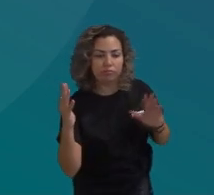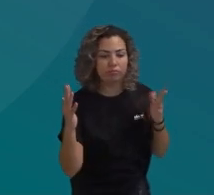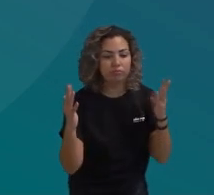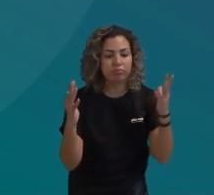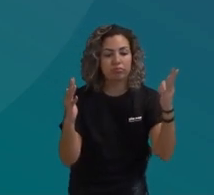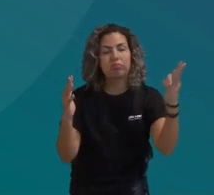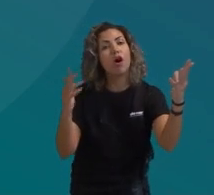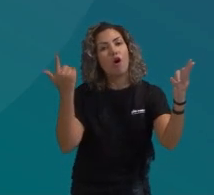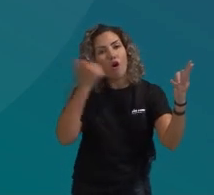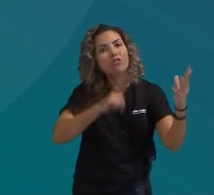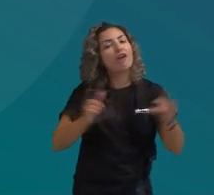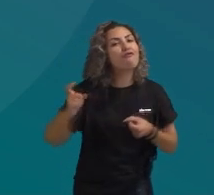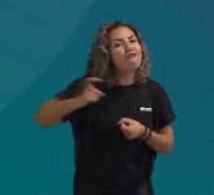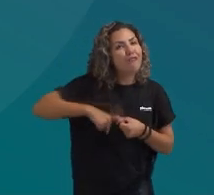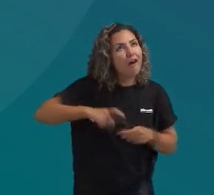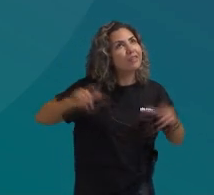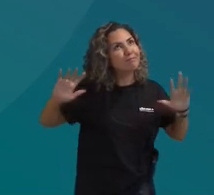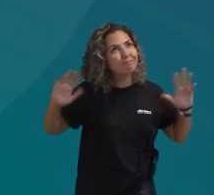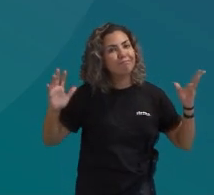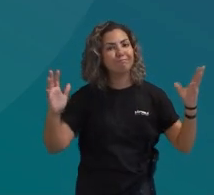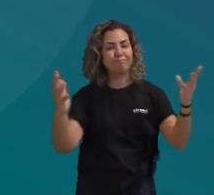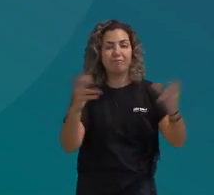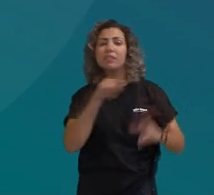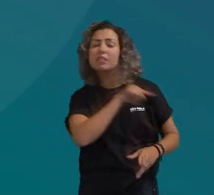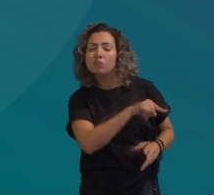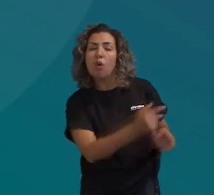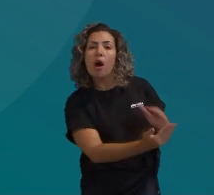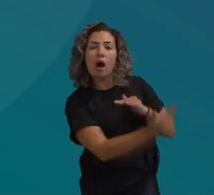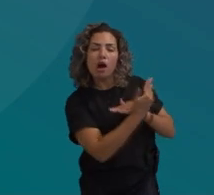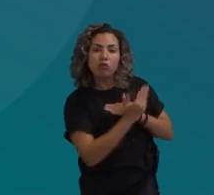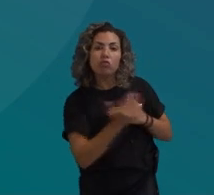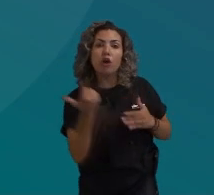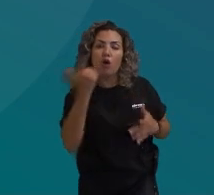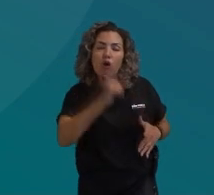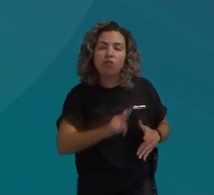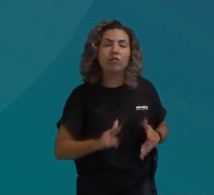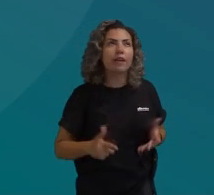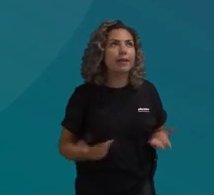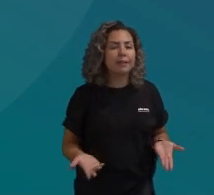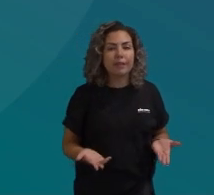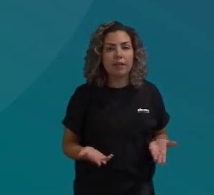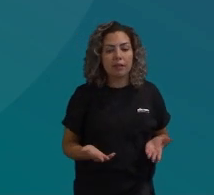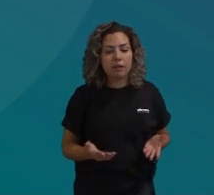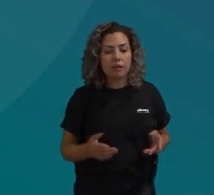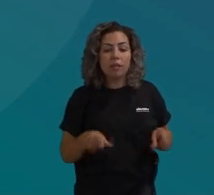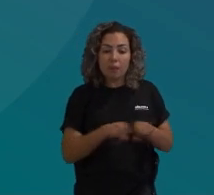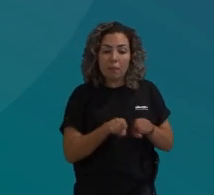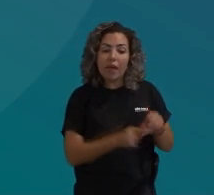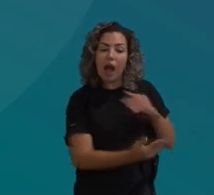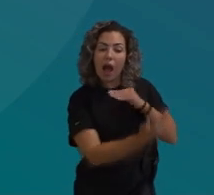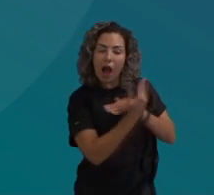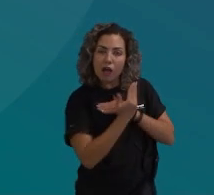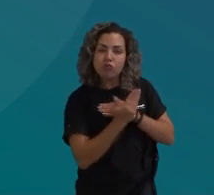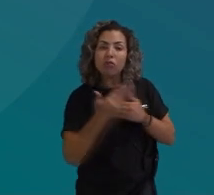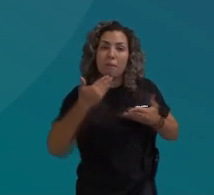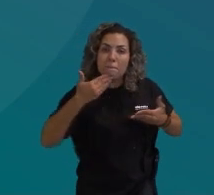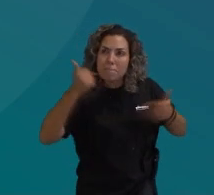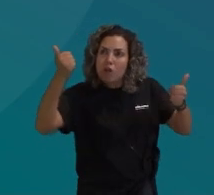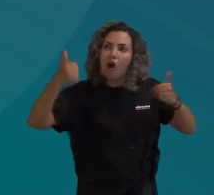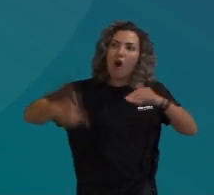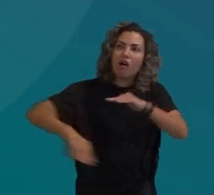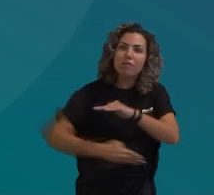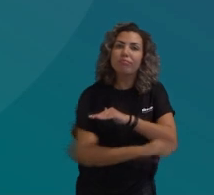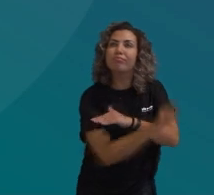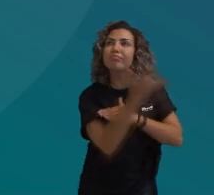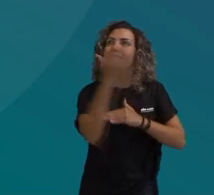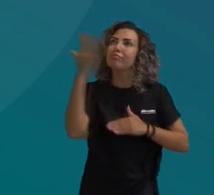to create a buffer zone and to help improve the biodiversity, and also